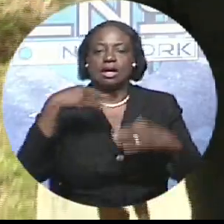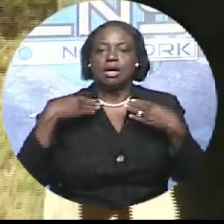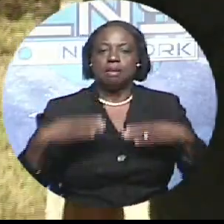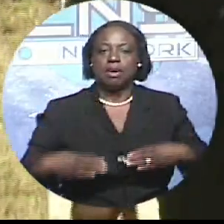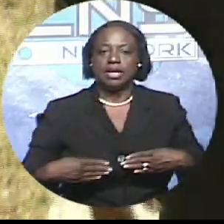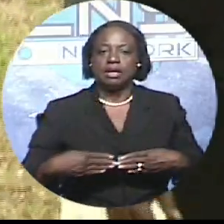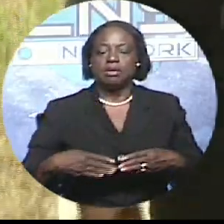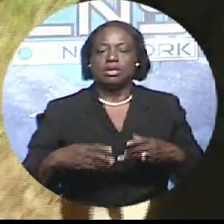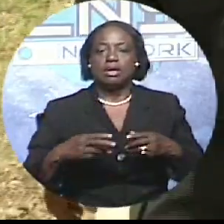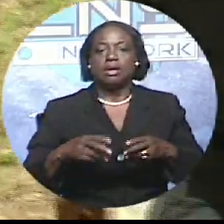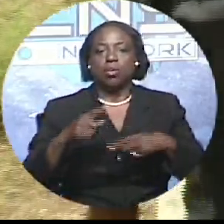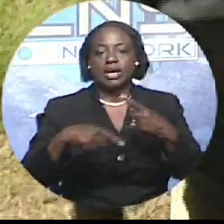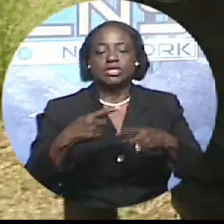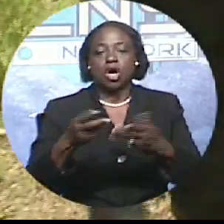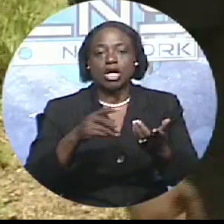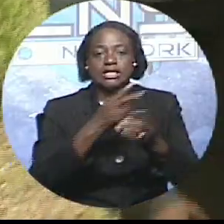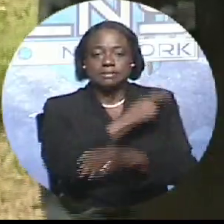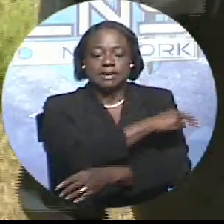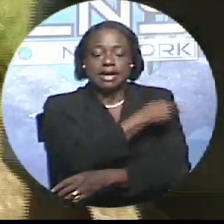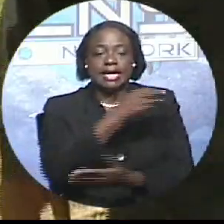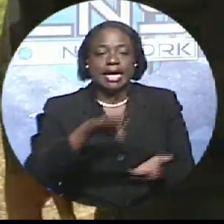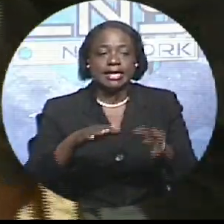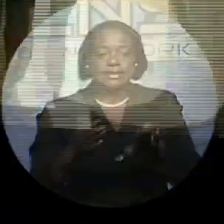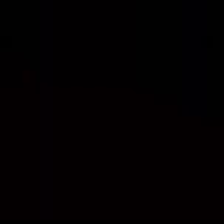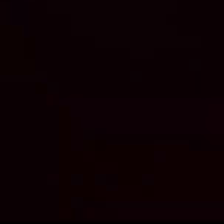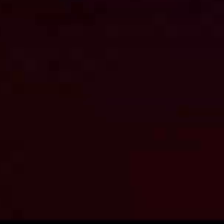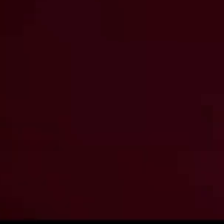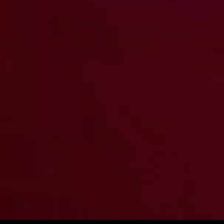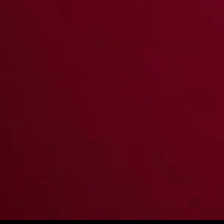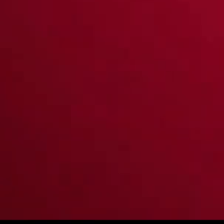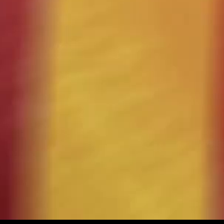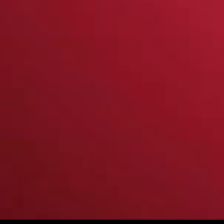rushed to hospital, where he later died.